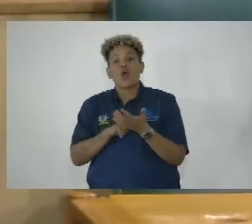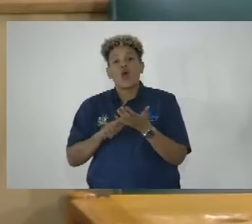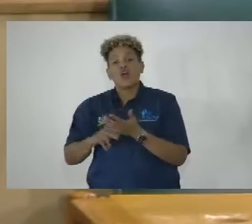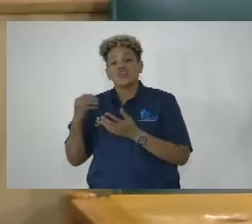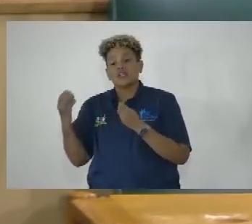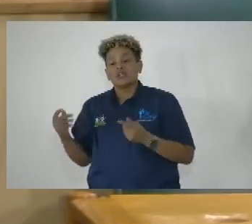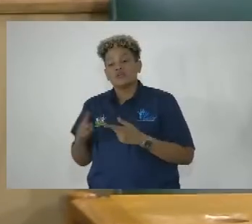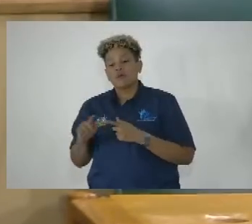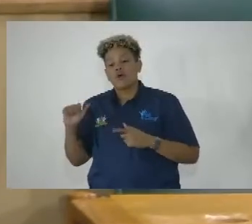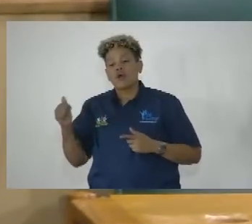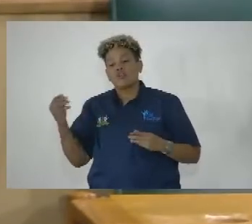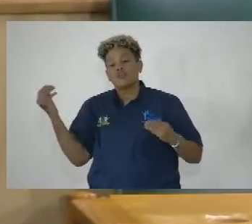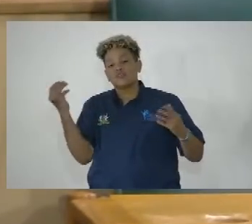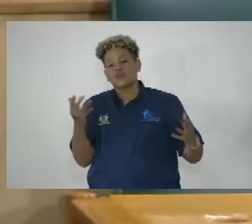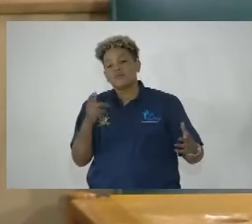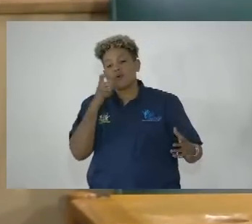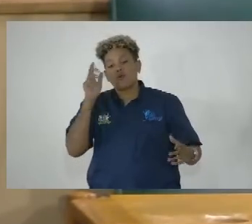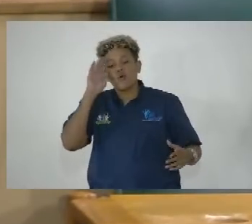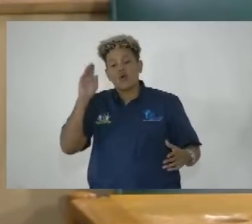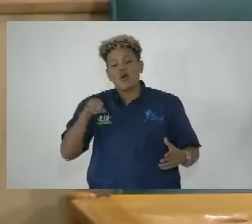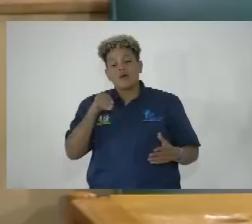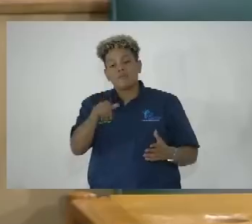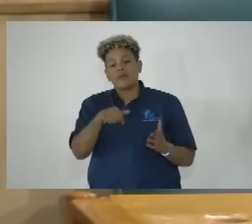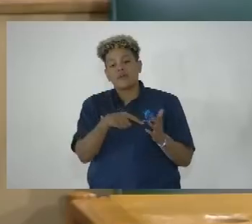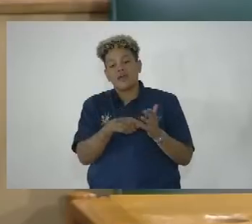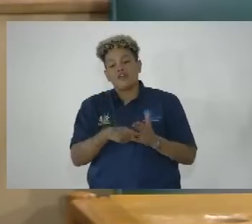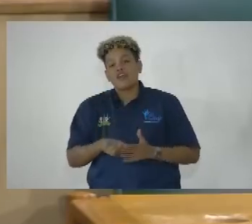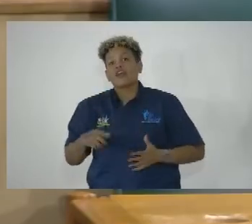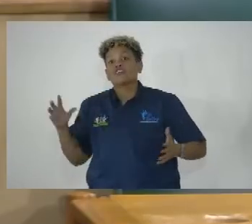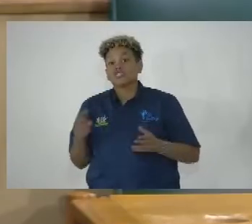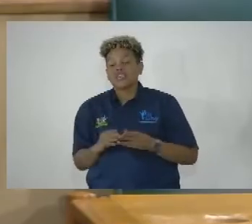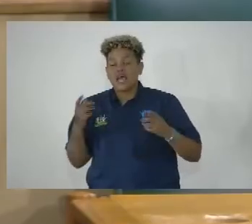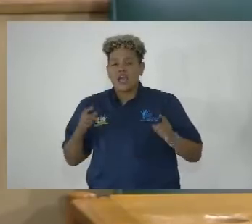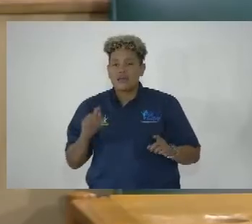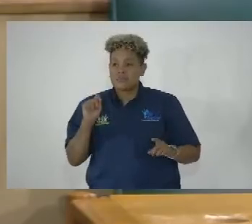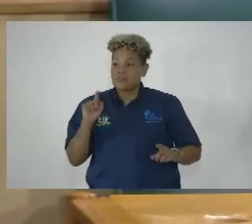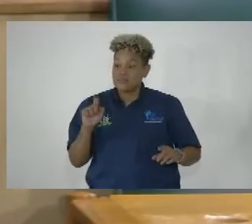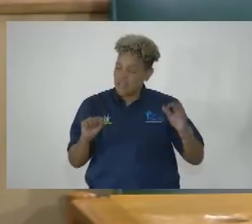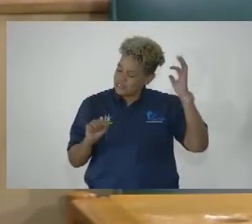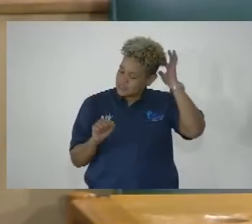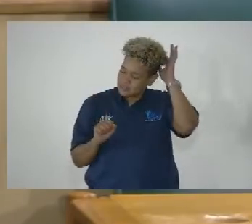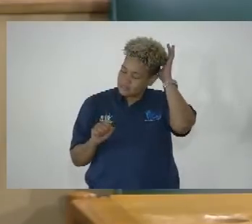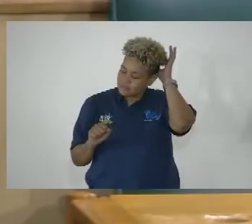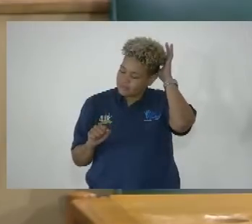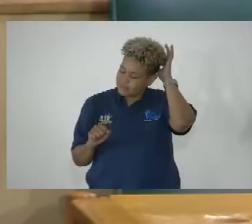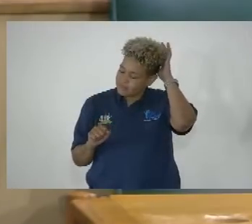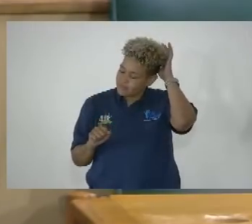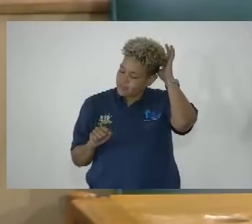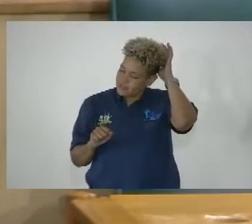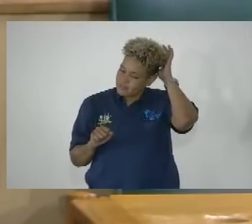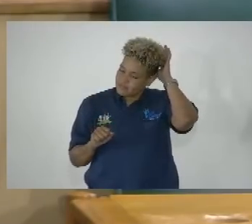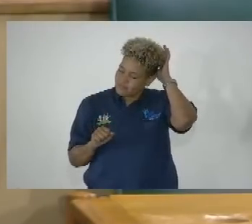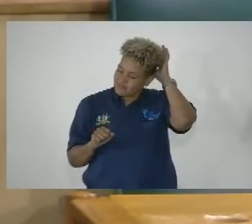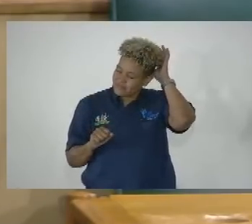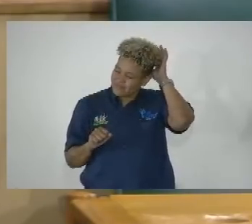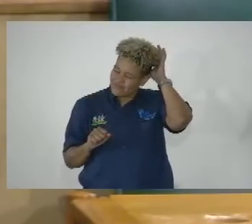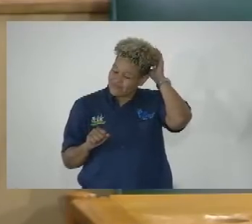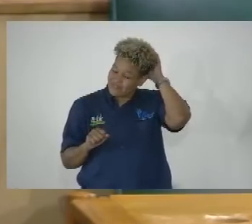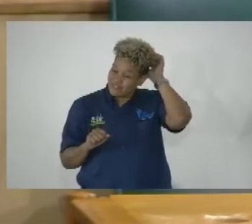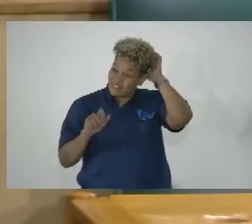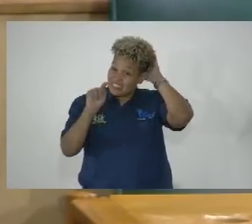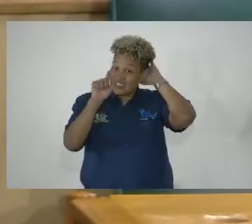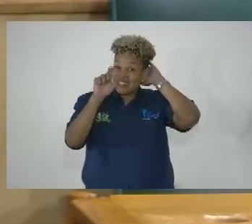other suppliers who are all paid in arrears. The taxes and levies to government have